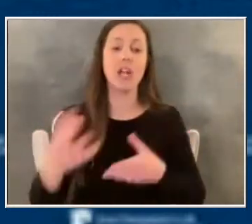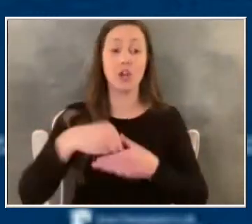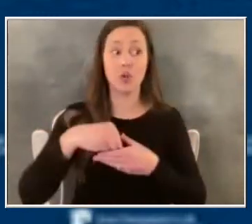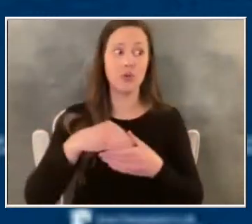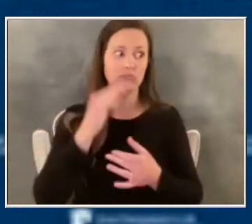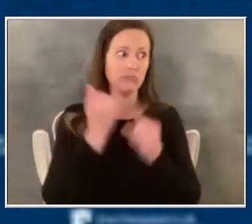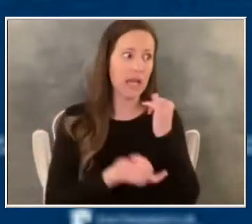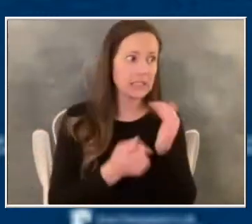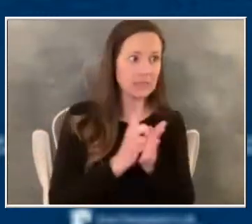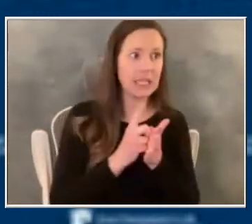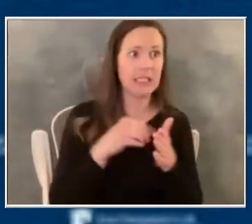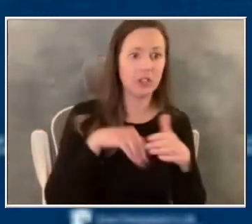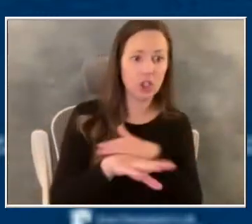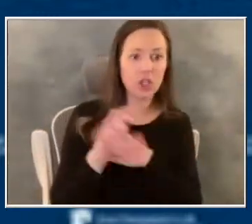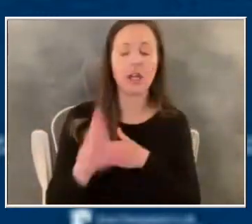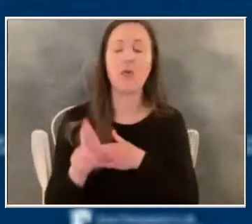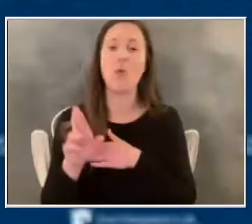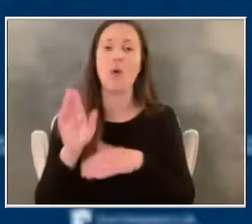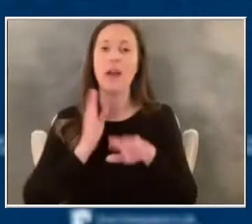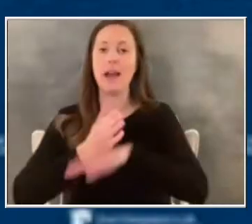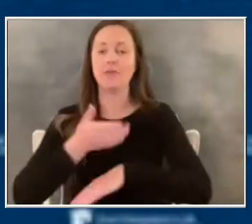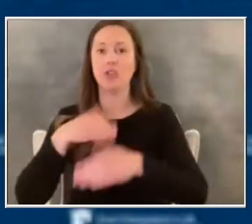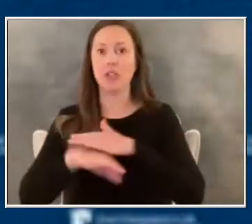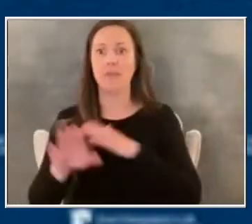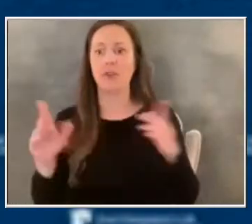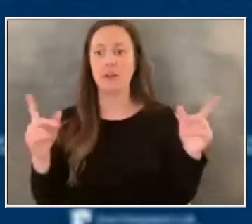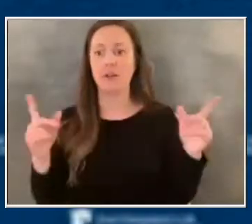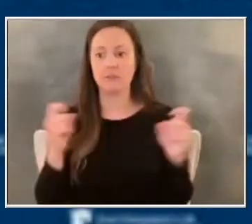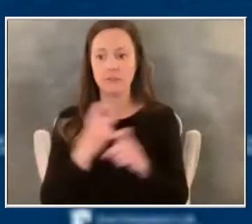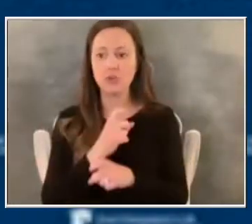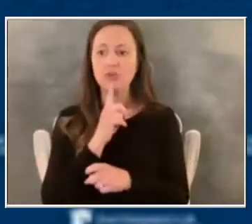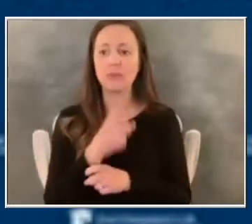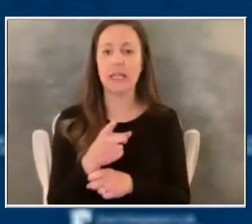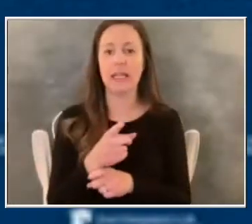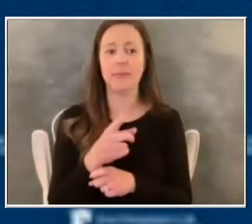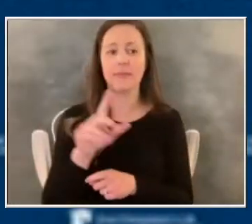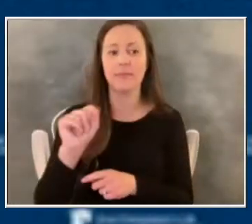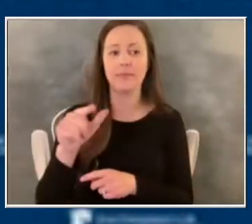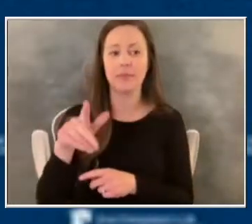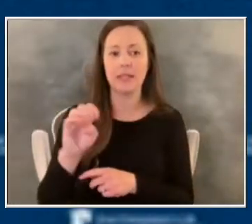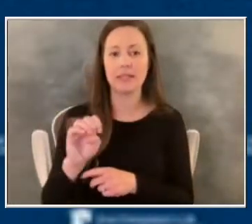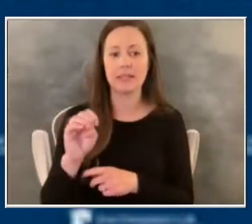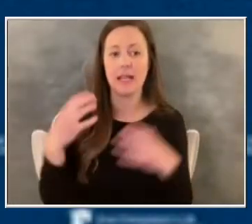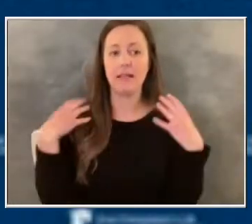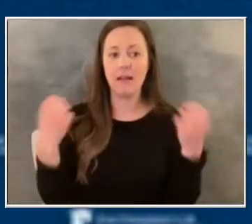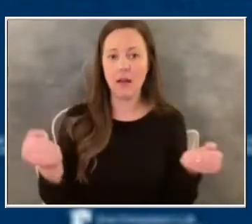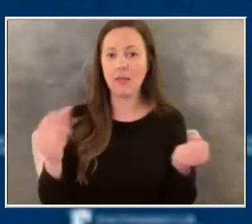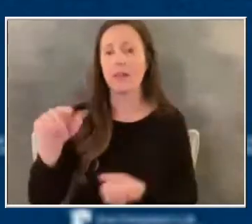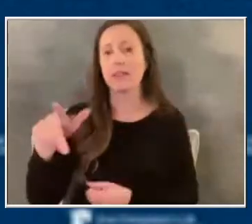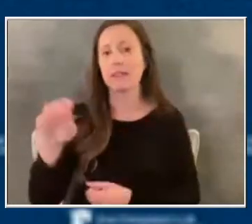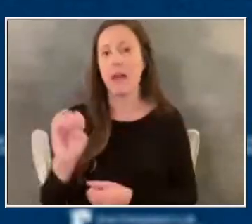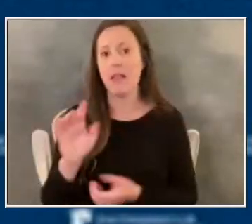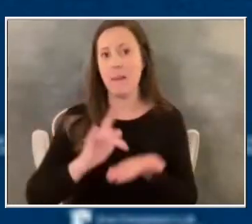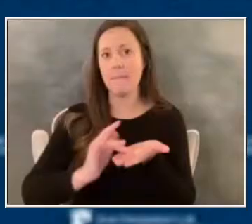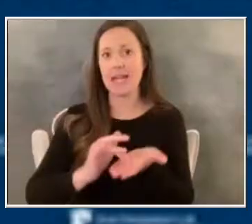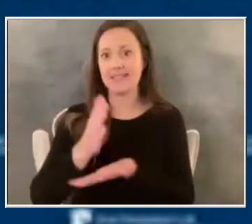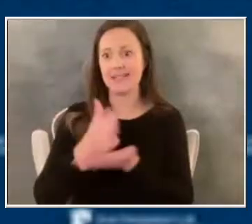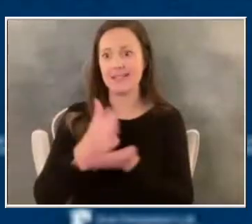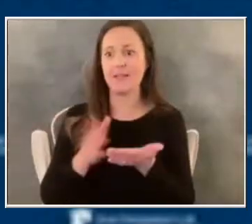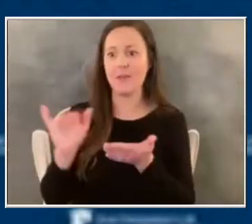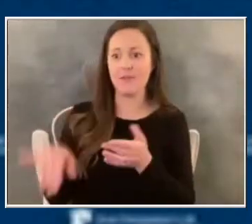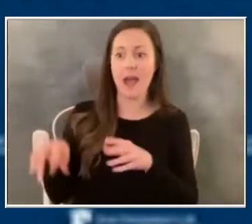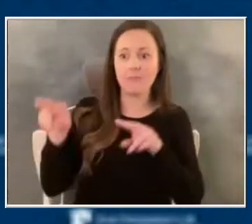or postpartum complications. So I think, the expansion of telehealth, telemedicine, some of the remote monitoring